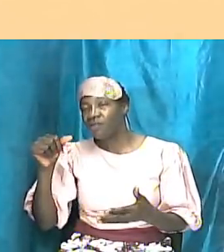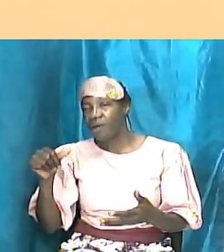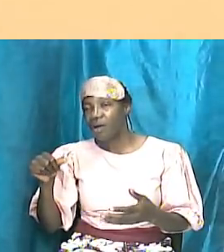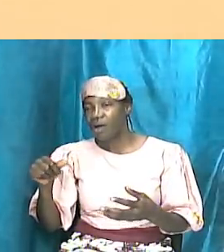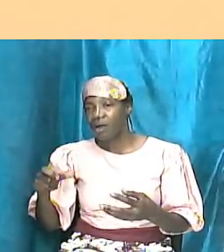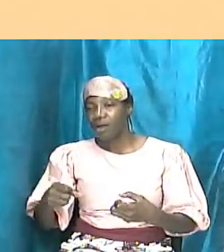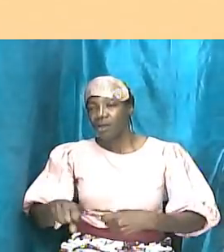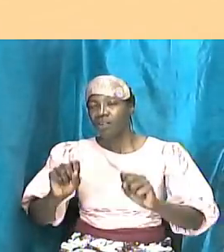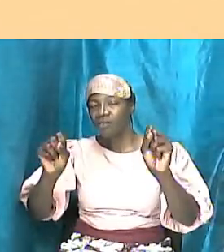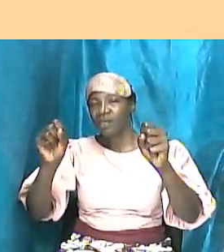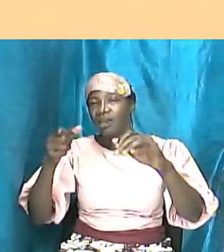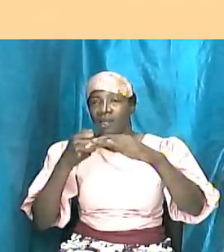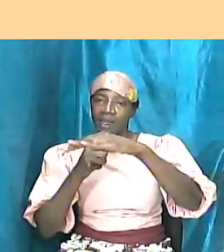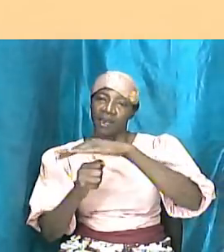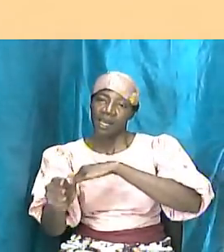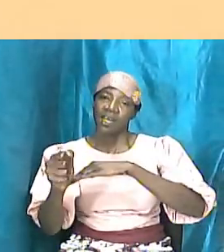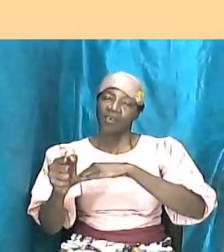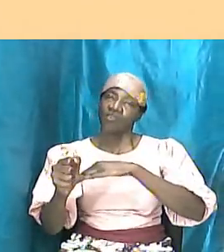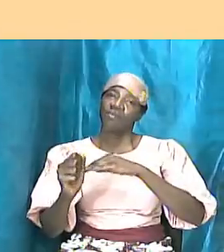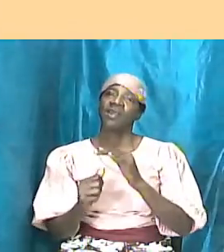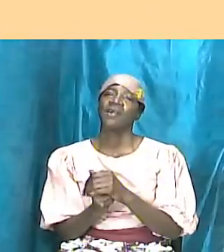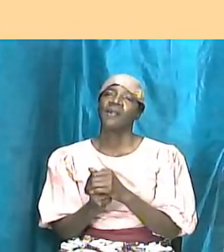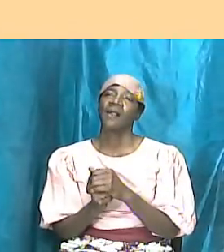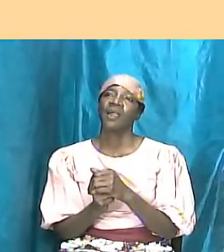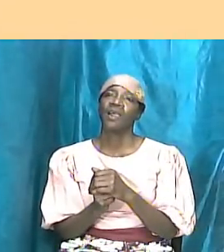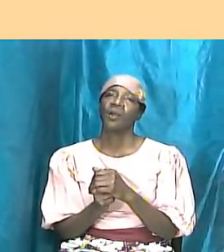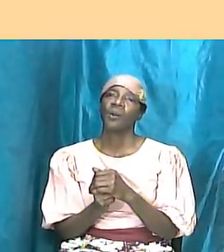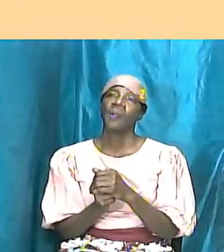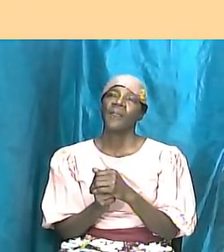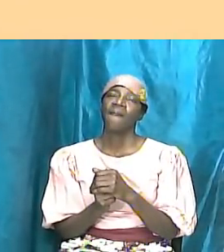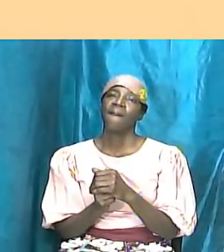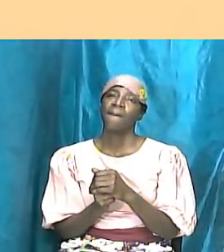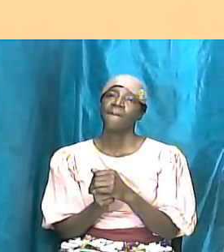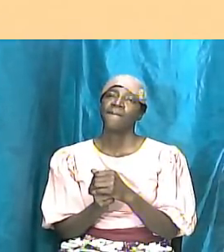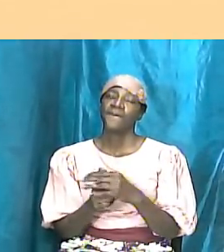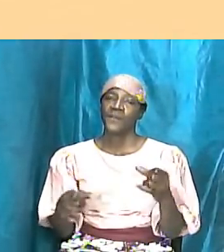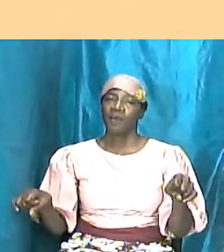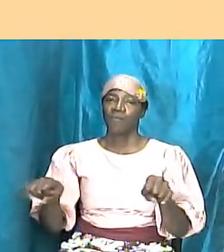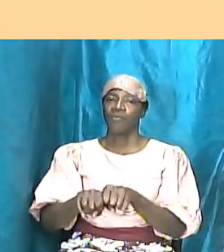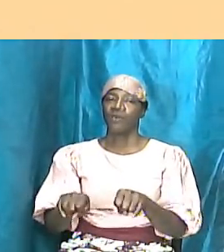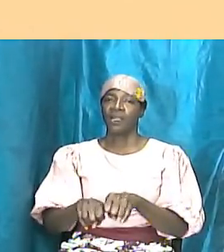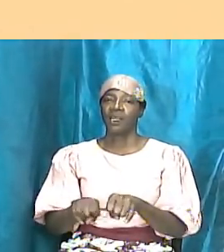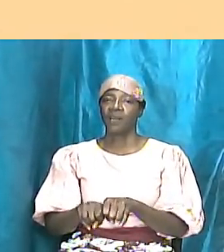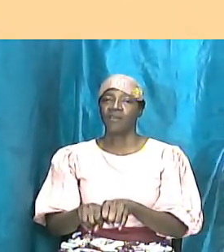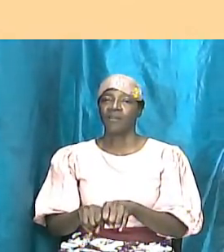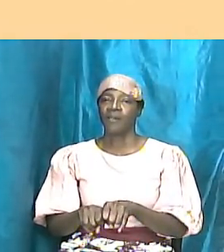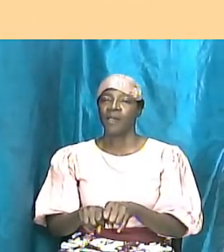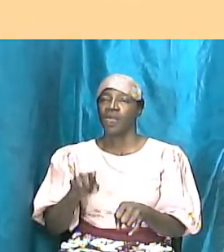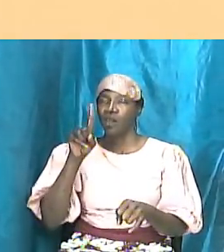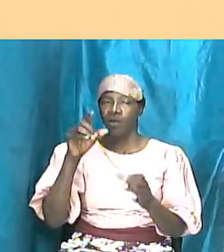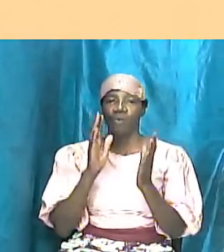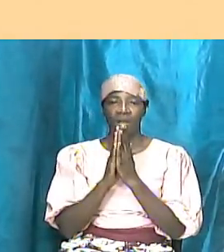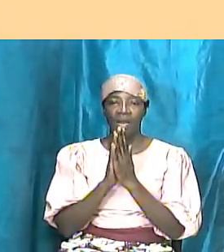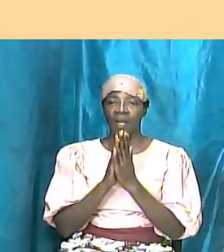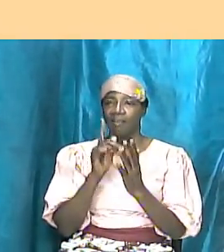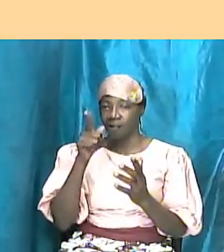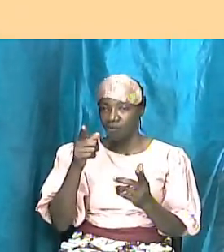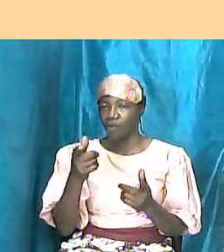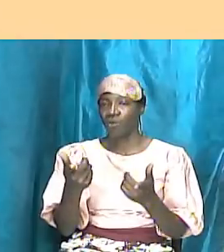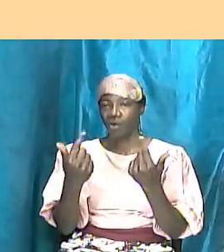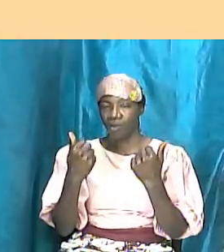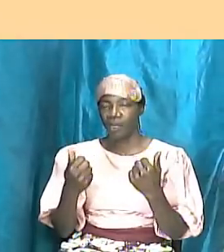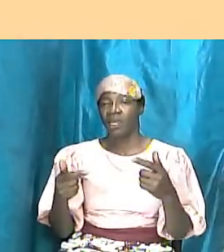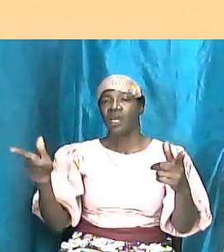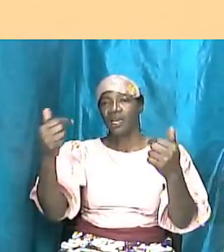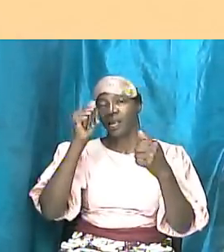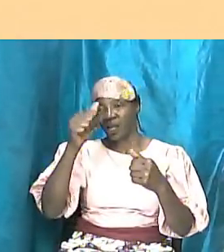and entry fee. All right? So that's, bear that in mind, is very important. Well, you are being asked, once you're going to come, you know,